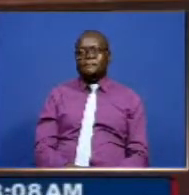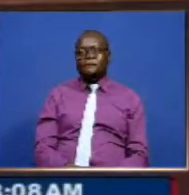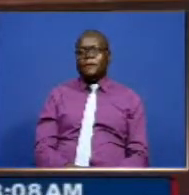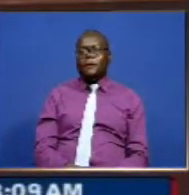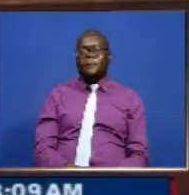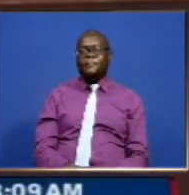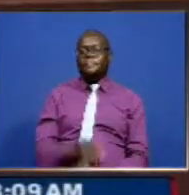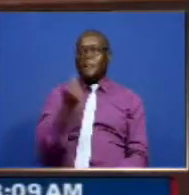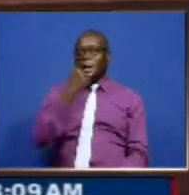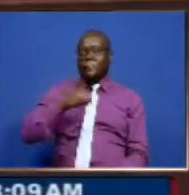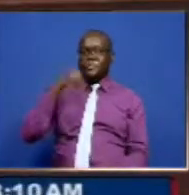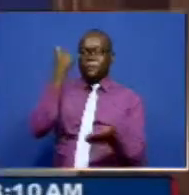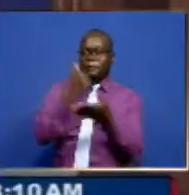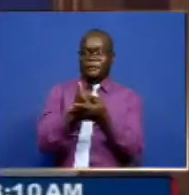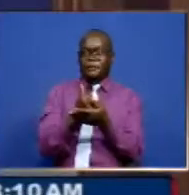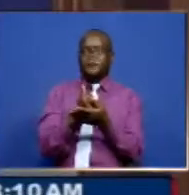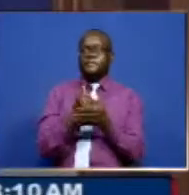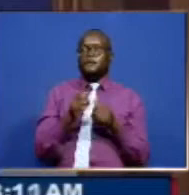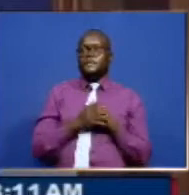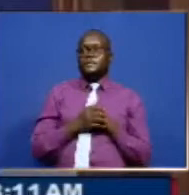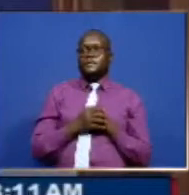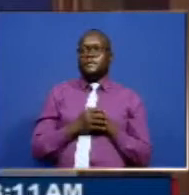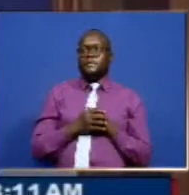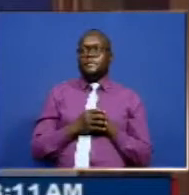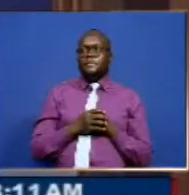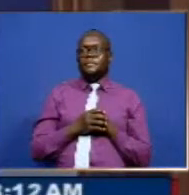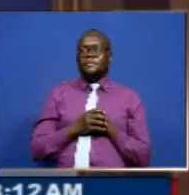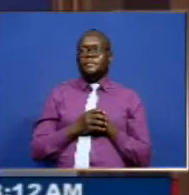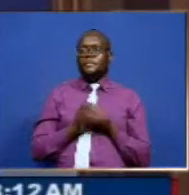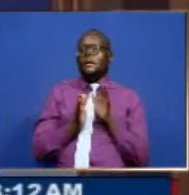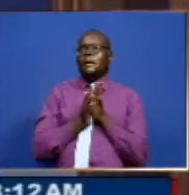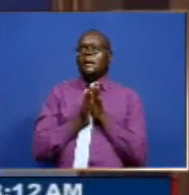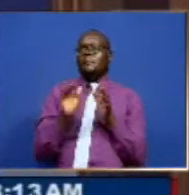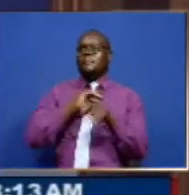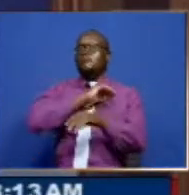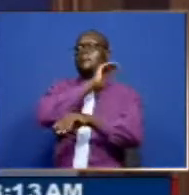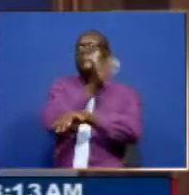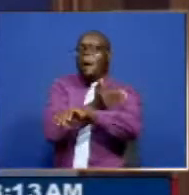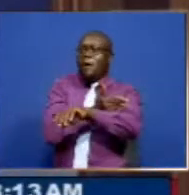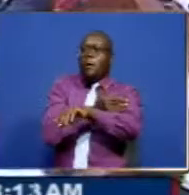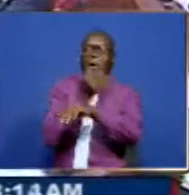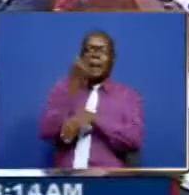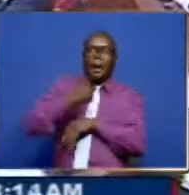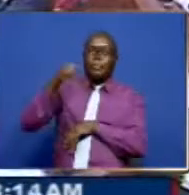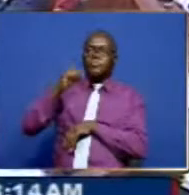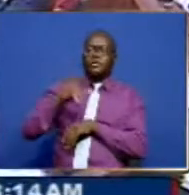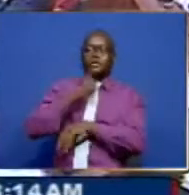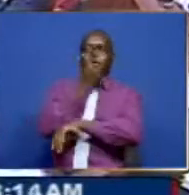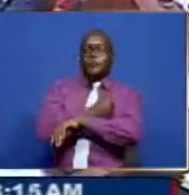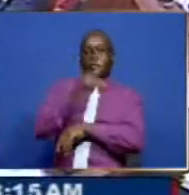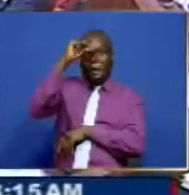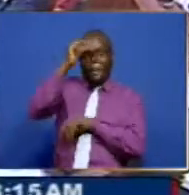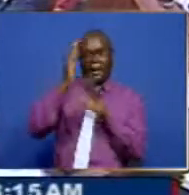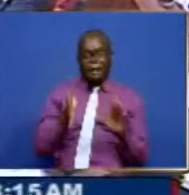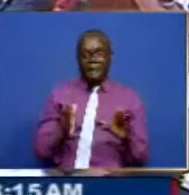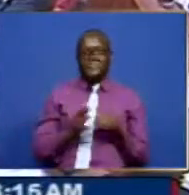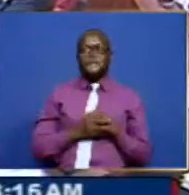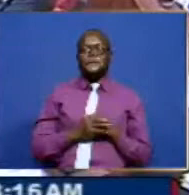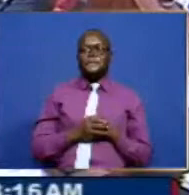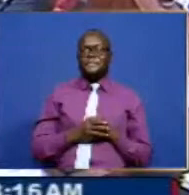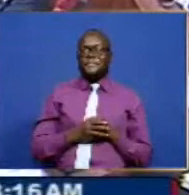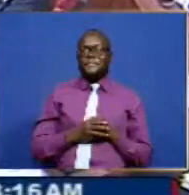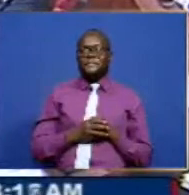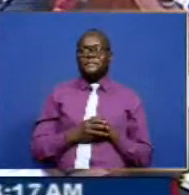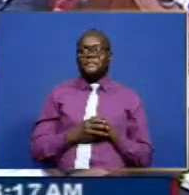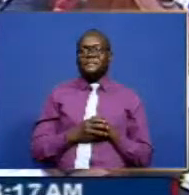or gross misconduct. 1, abuse of power and authority of the governor and contrary to Article 236